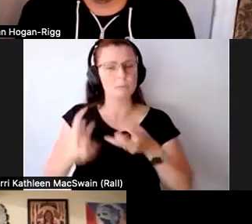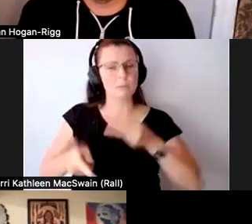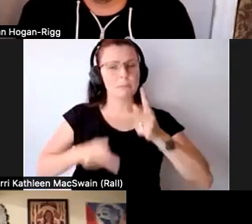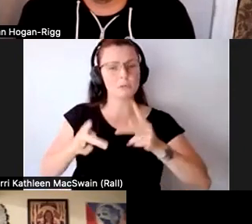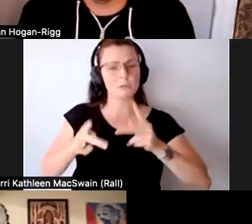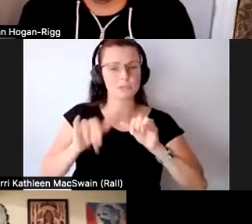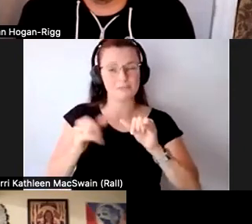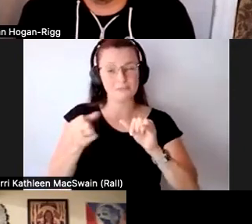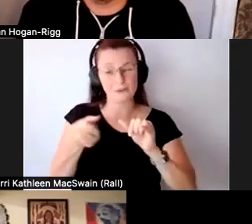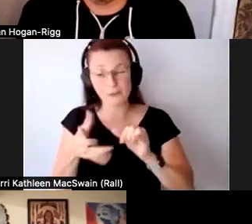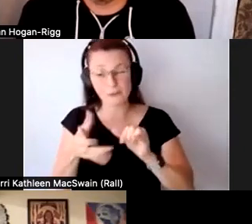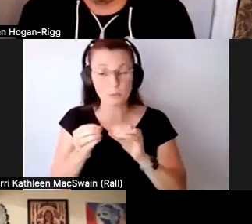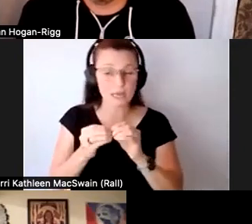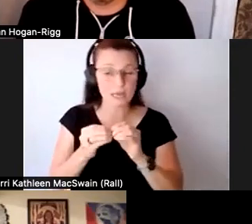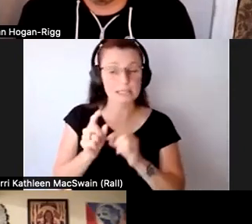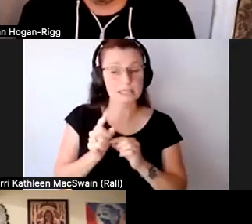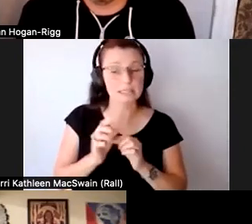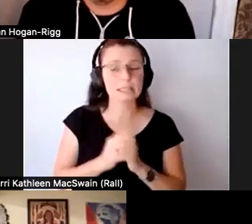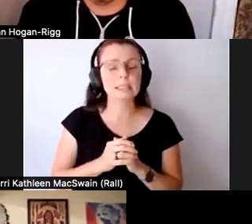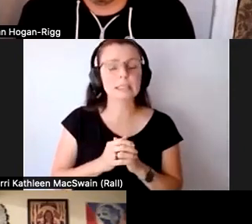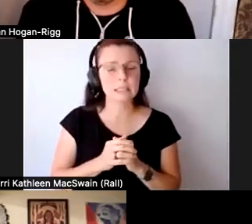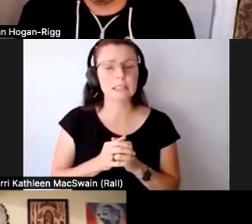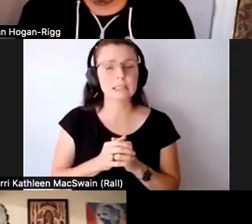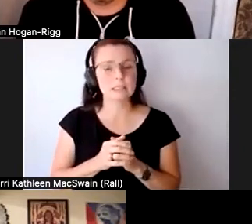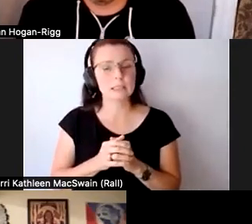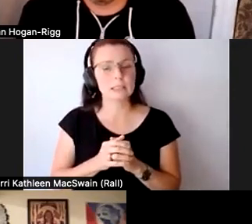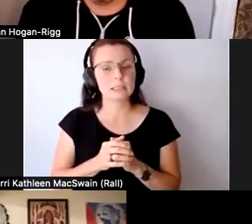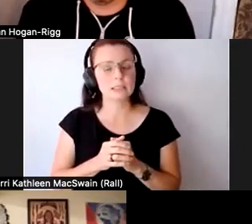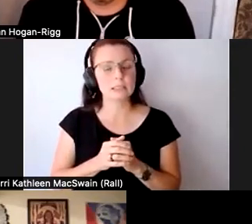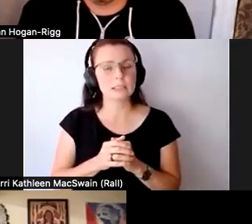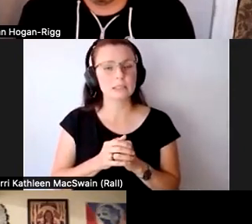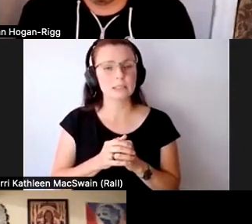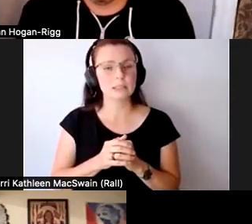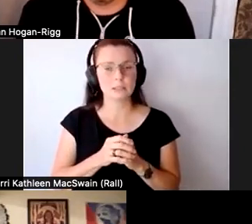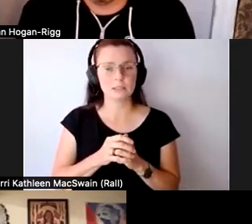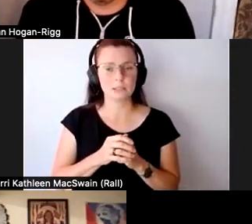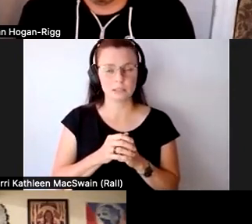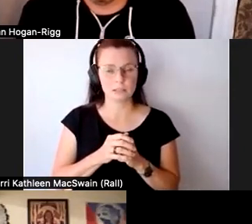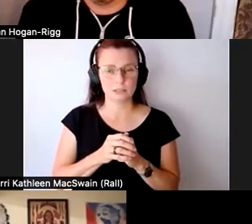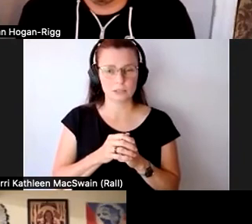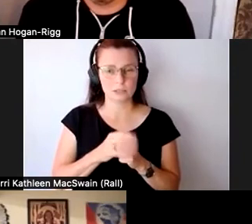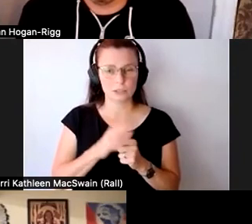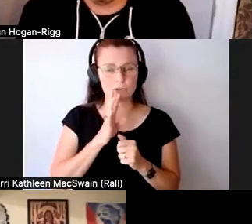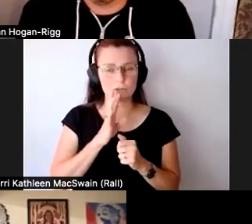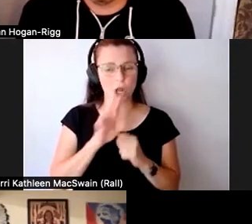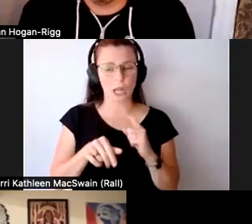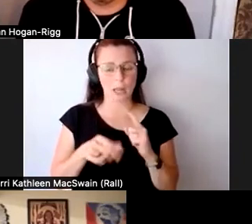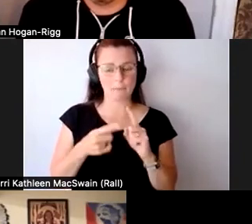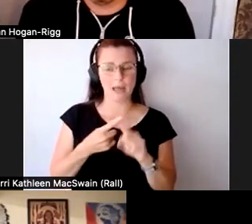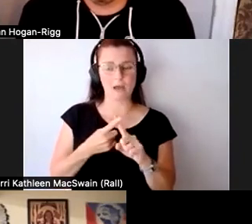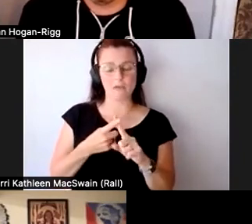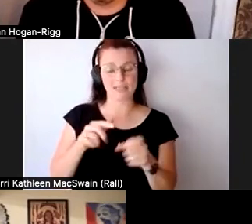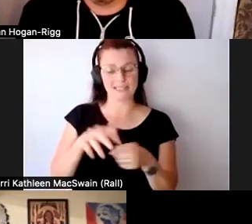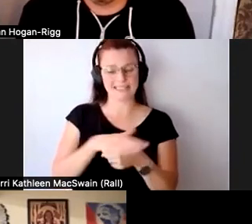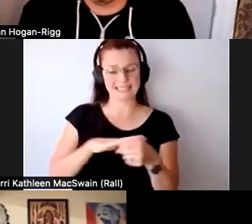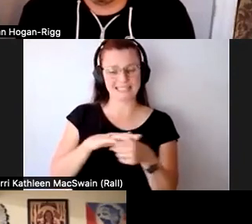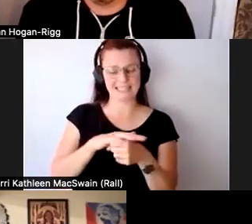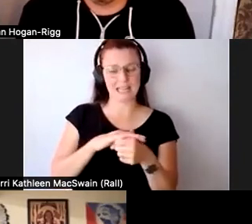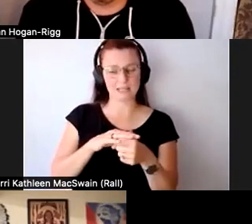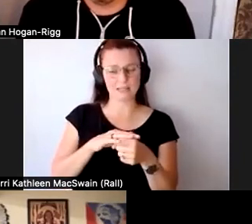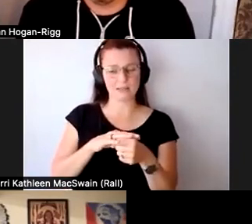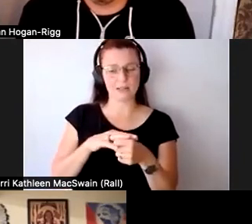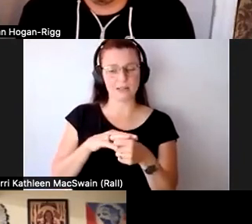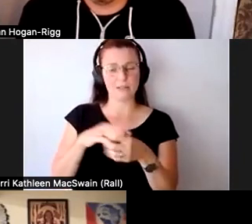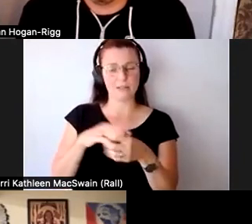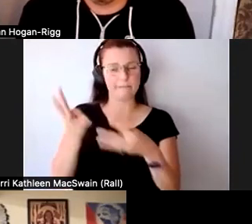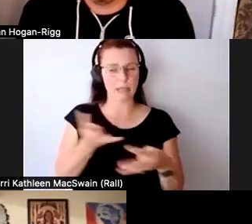minutes while we talk about the flow of a site with TJ and costs with